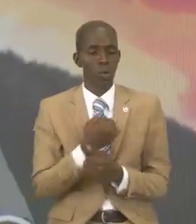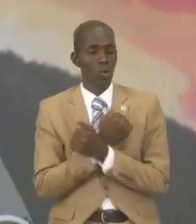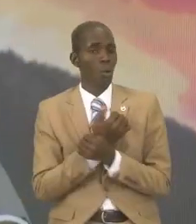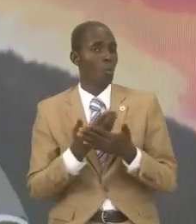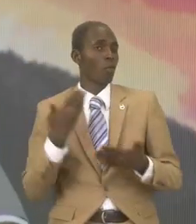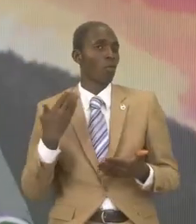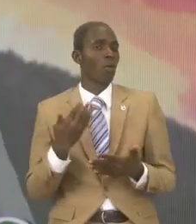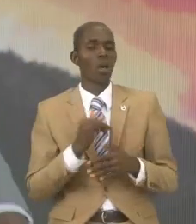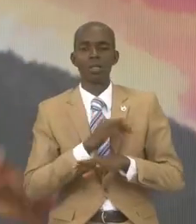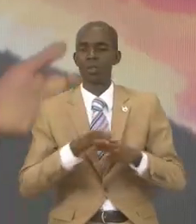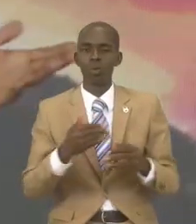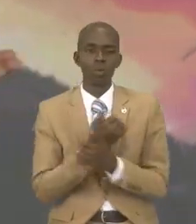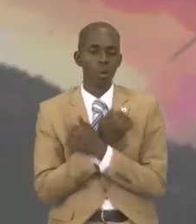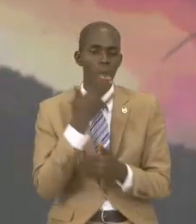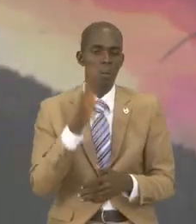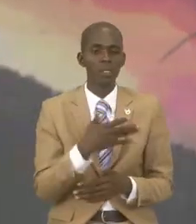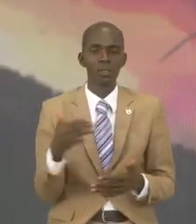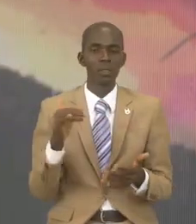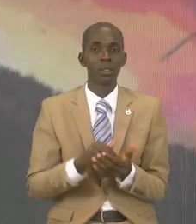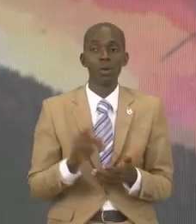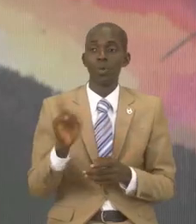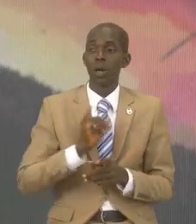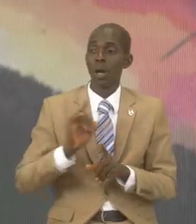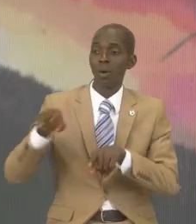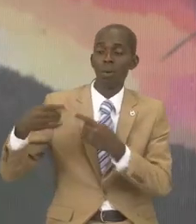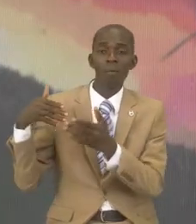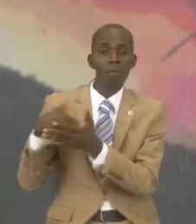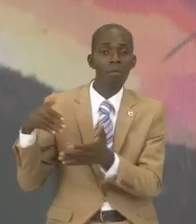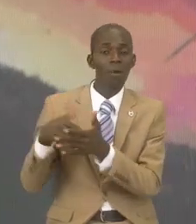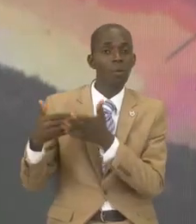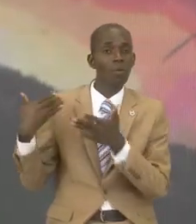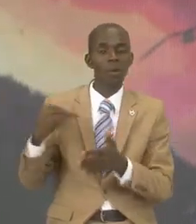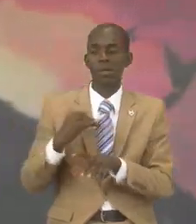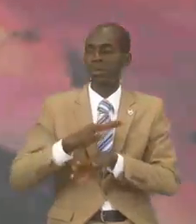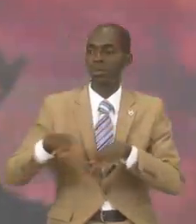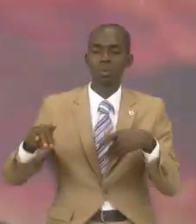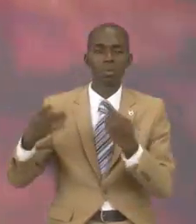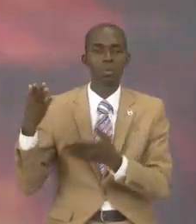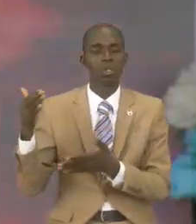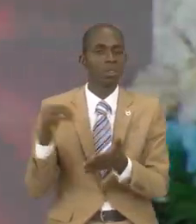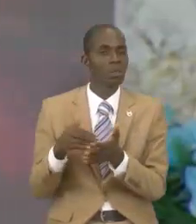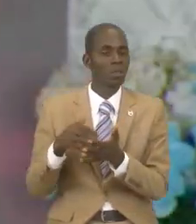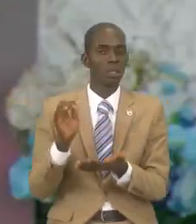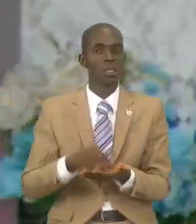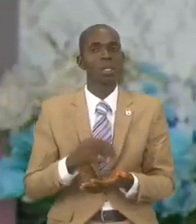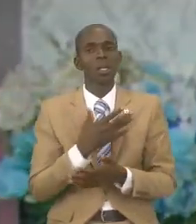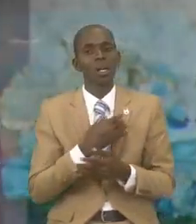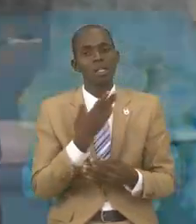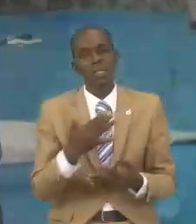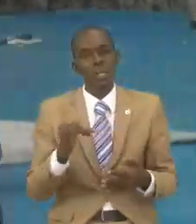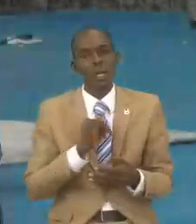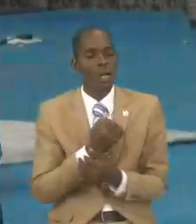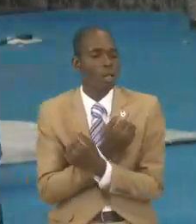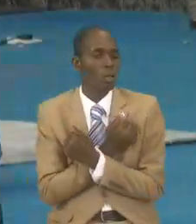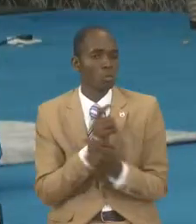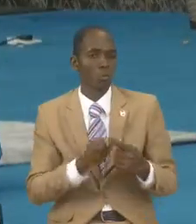those bad things anymore. Where I went before, I don't go there anymore. And the things I used to do, I don't